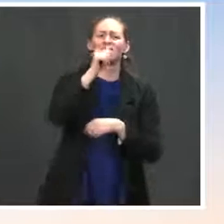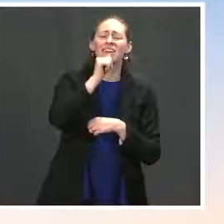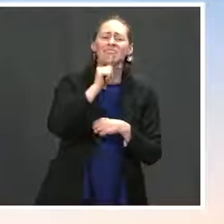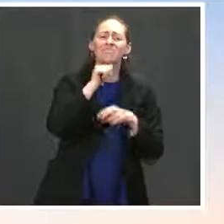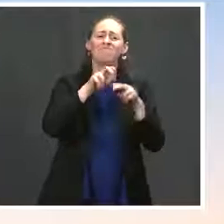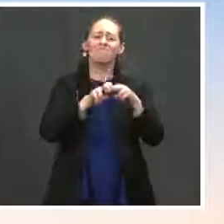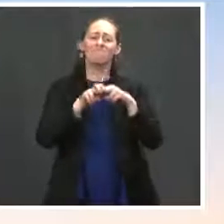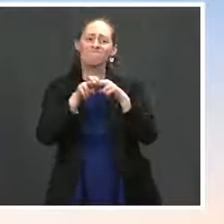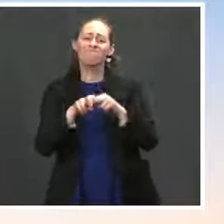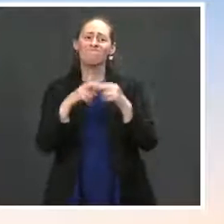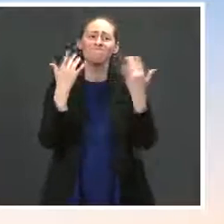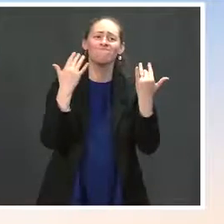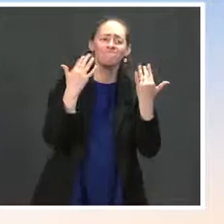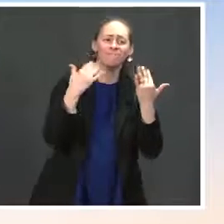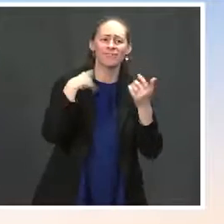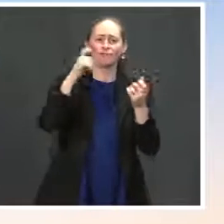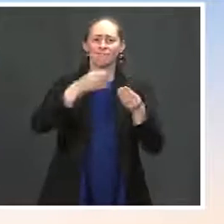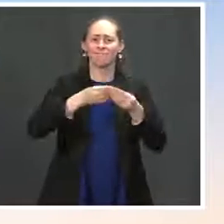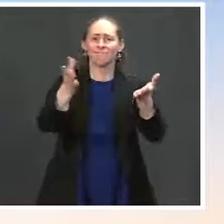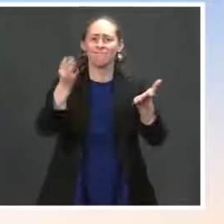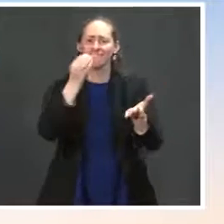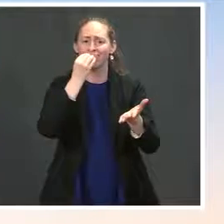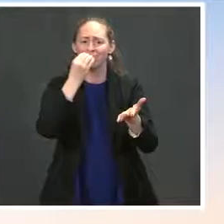brought snacks today, you know?